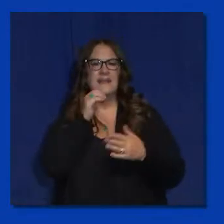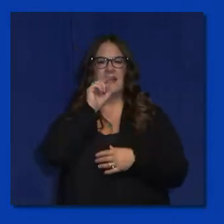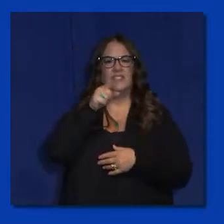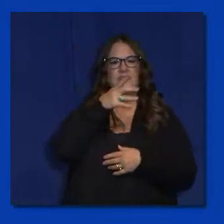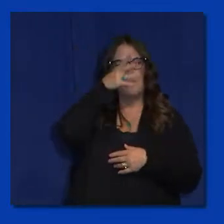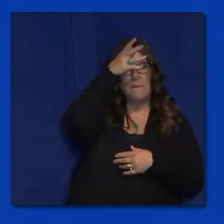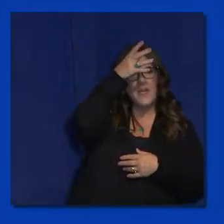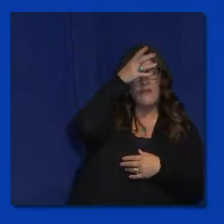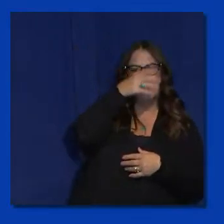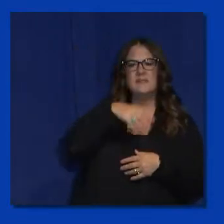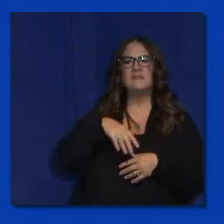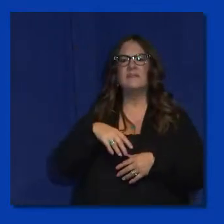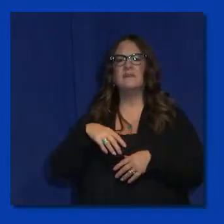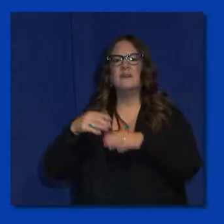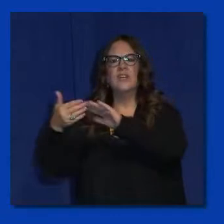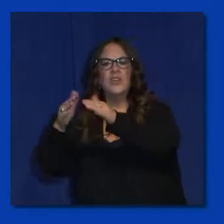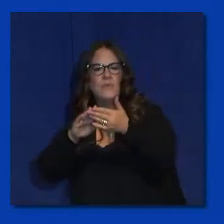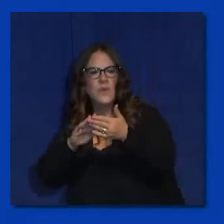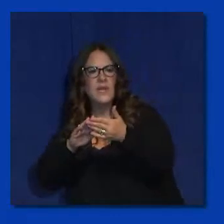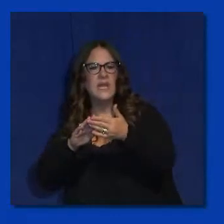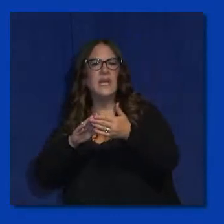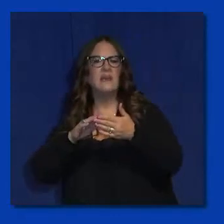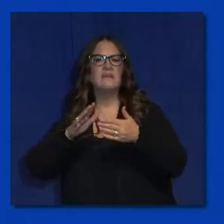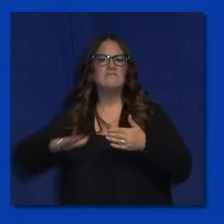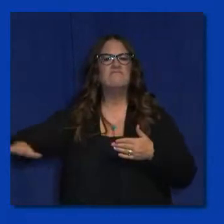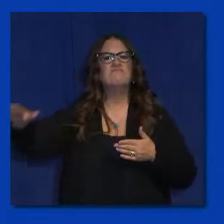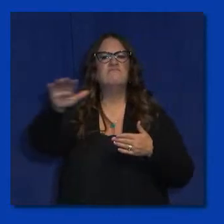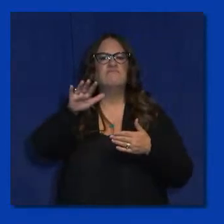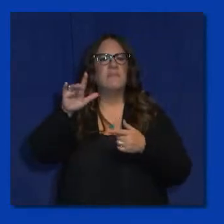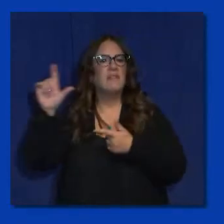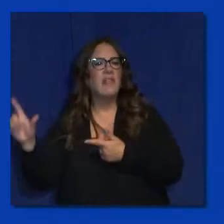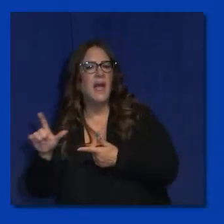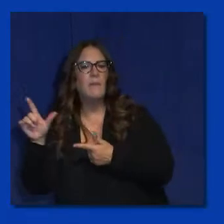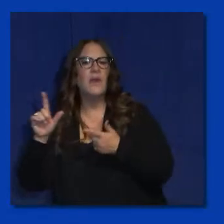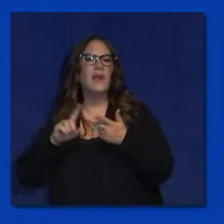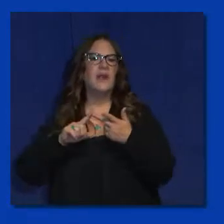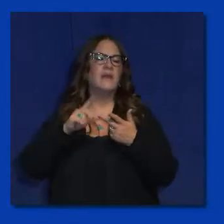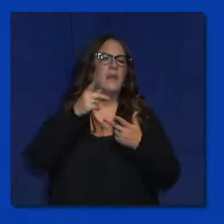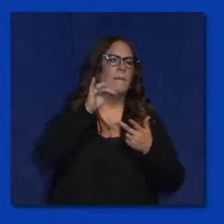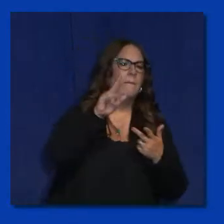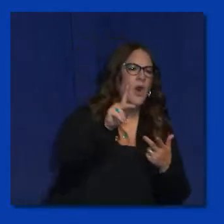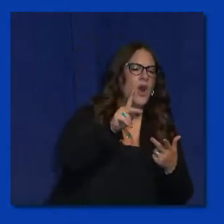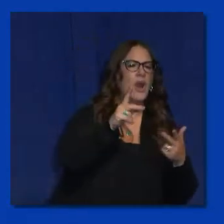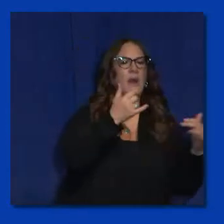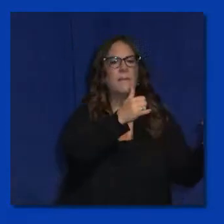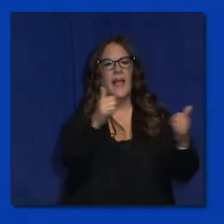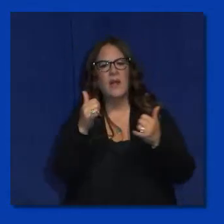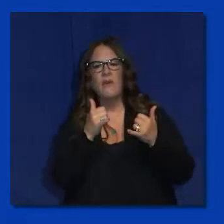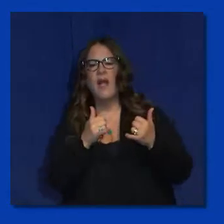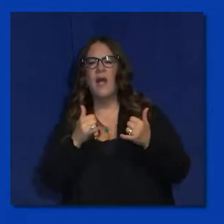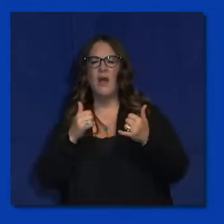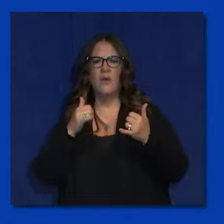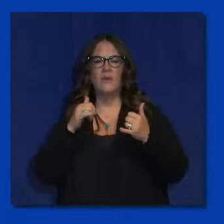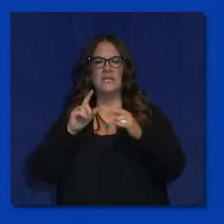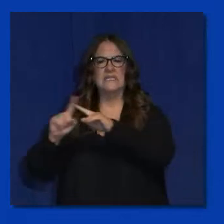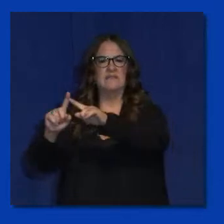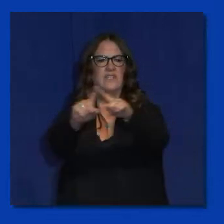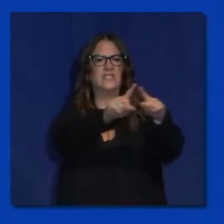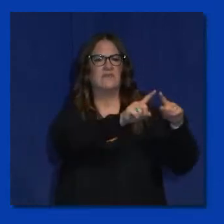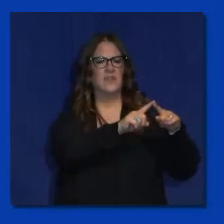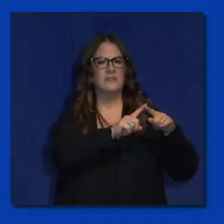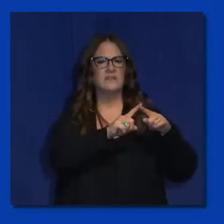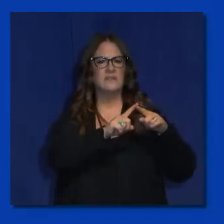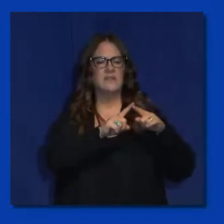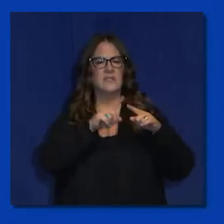parents, but parents, and the larger community, the libraries, park playgrounds, everything, and bringing that whole